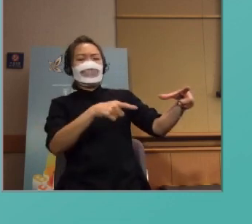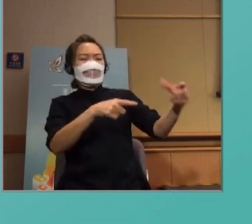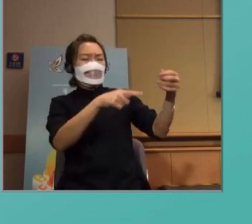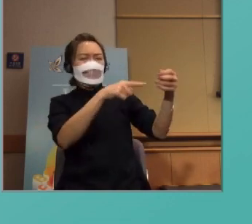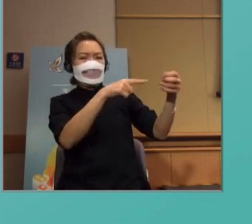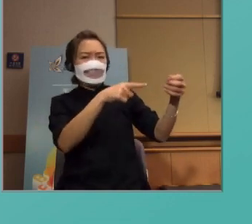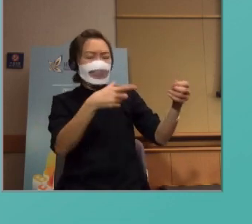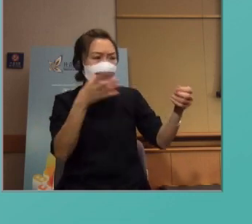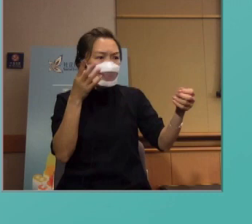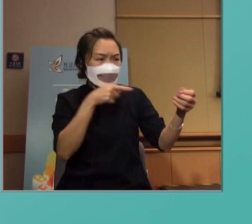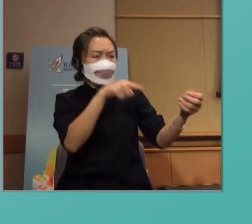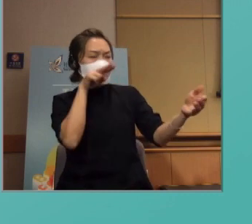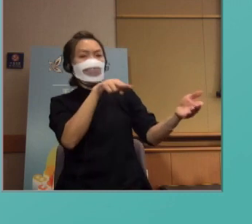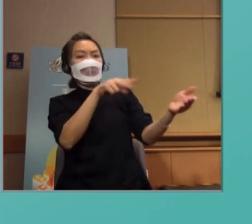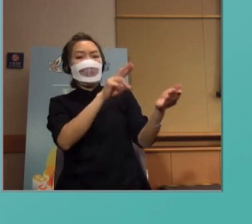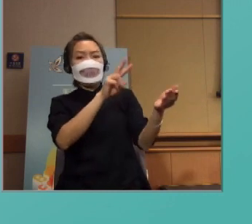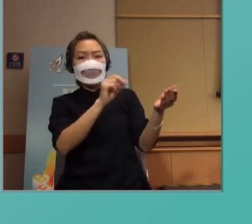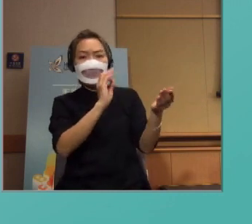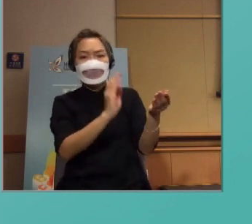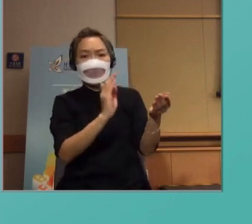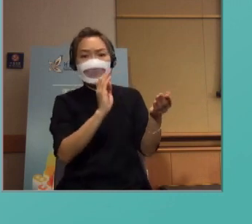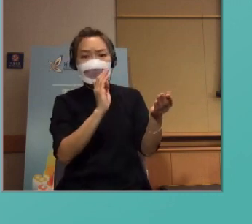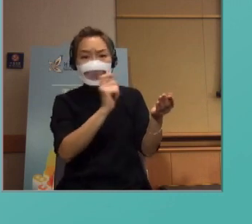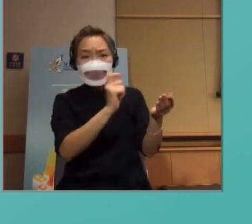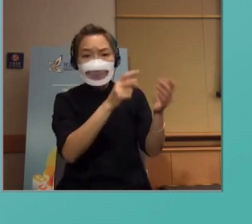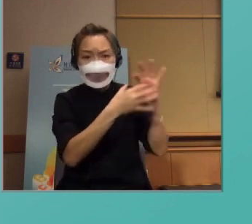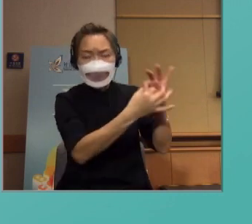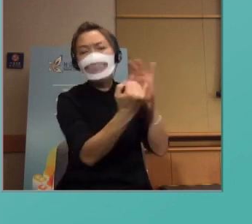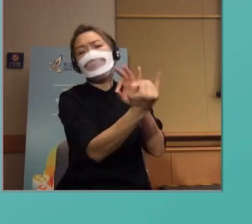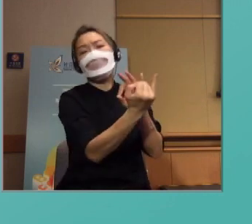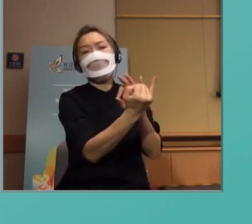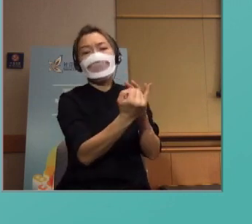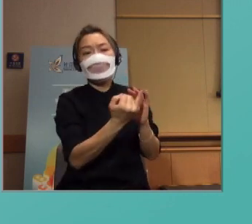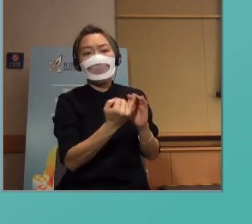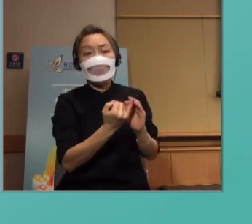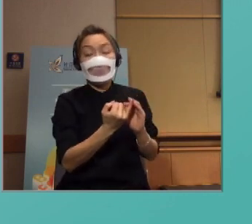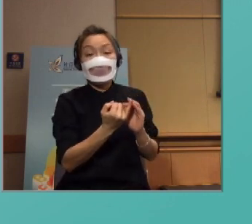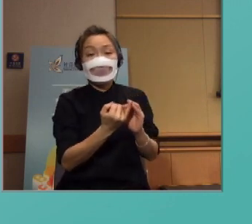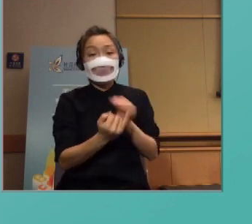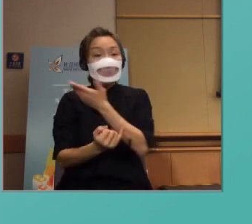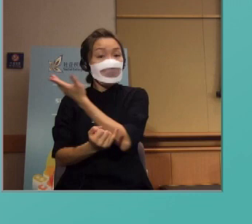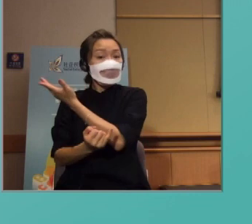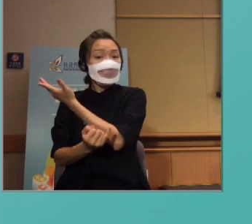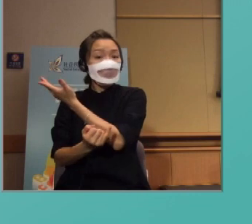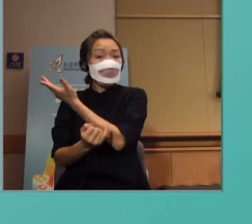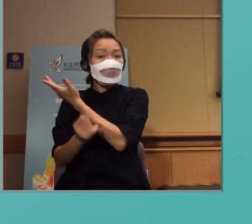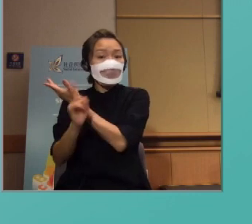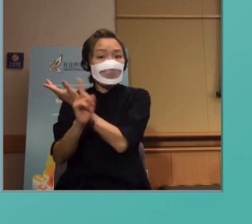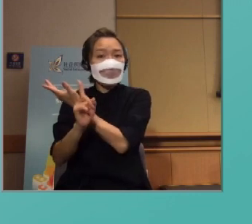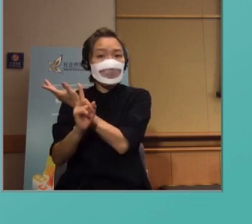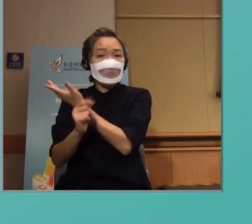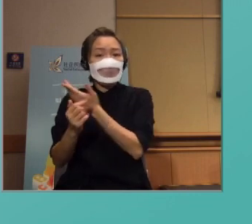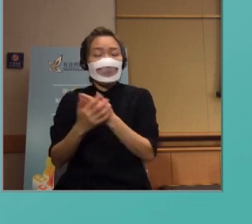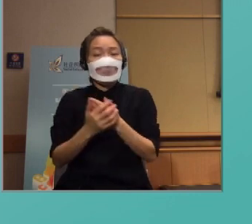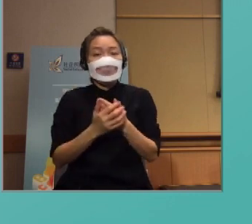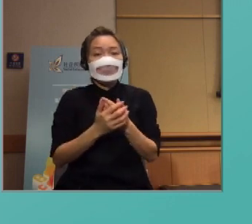at affordances or the kind of different types of use cases of NFT. The first one at the top is what we already know.